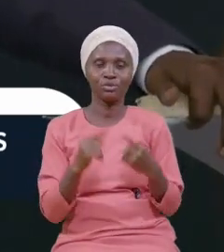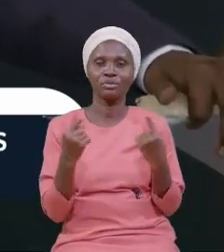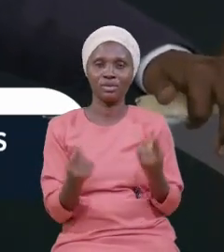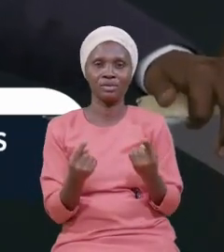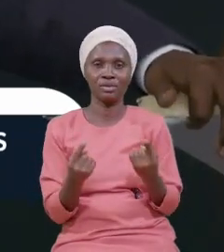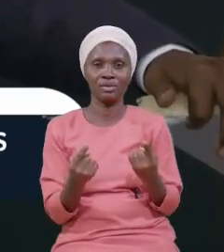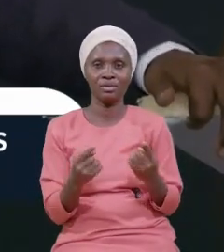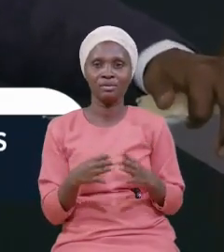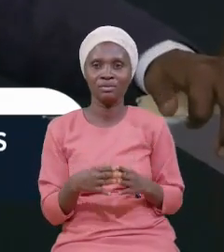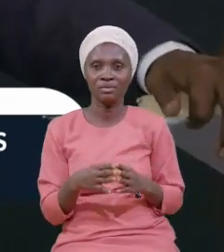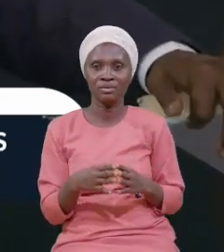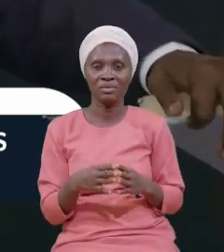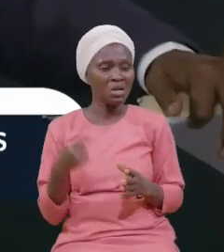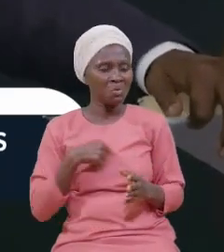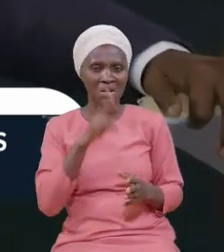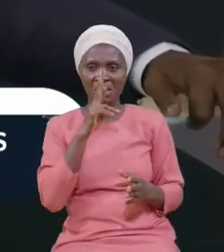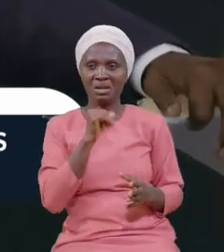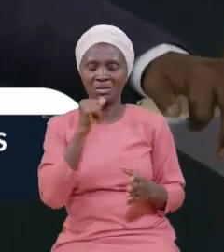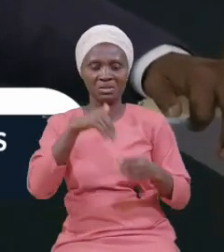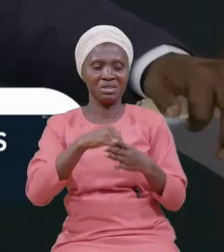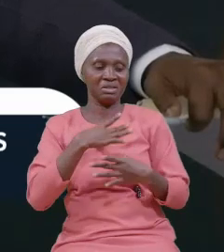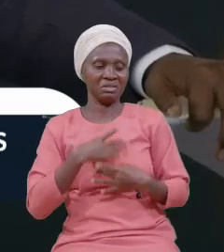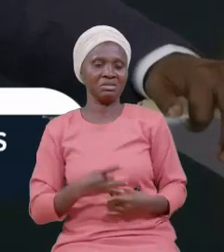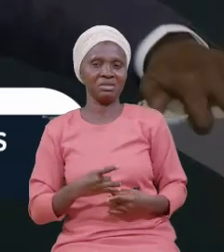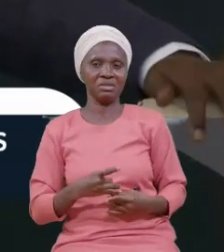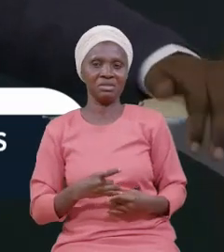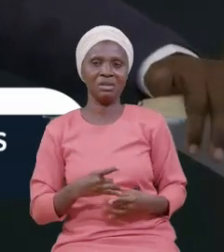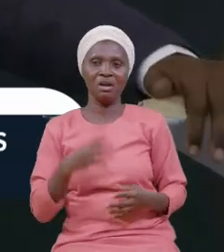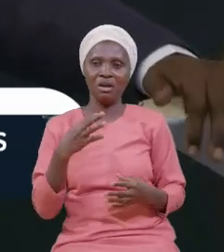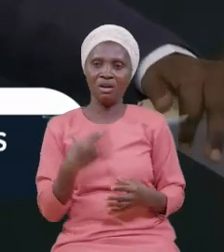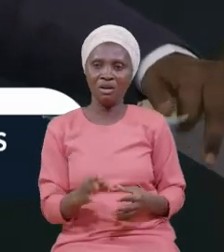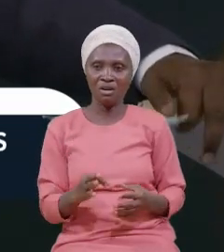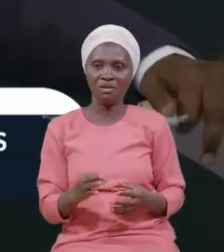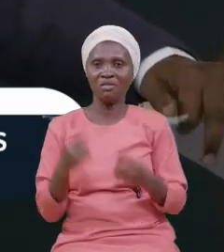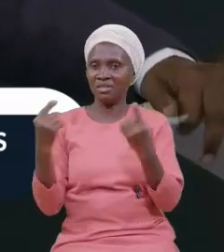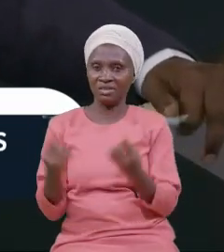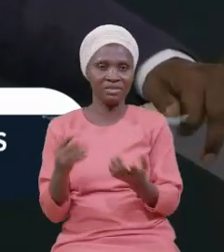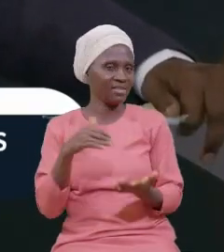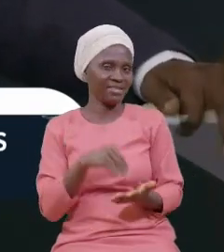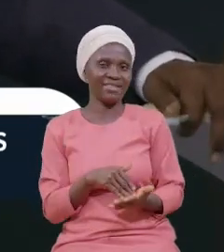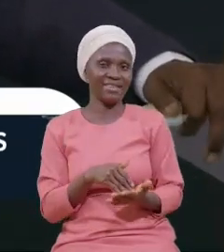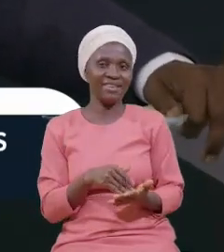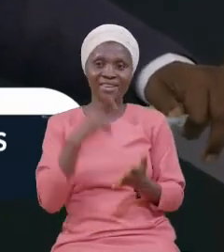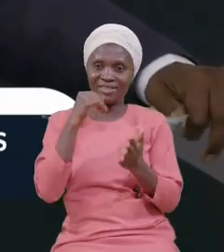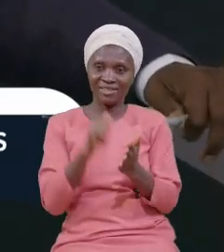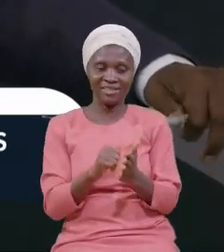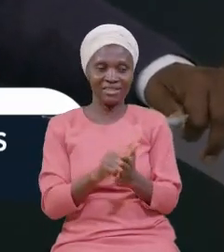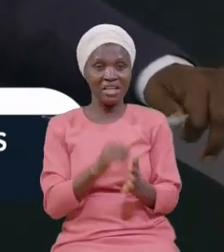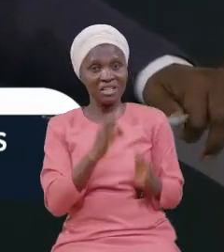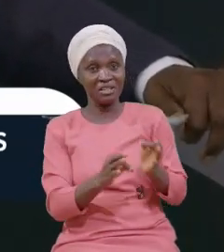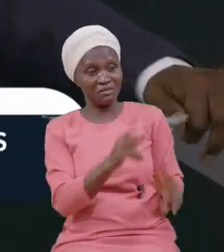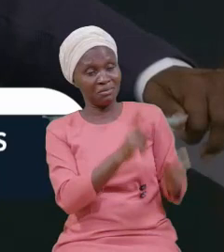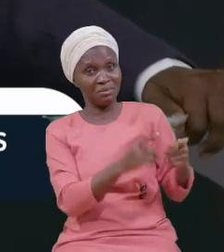we are not interested in the imitation of sin anymore. It says, come. No, I'm out of that class.